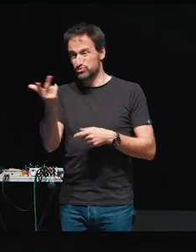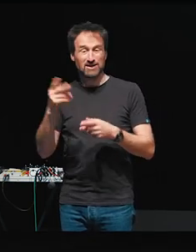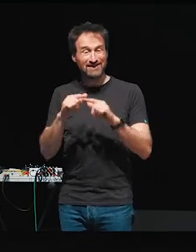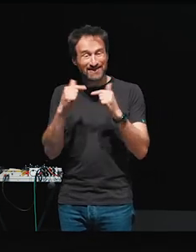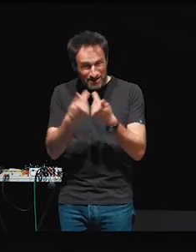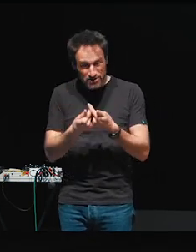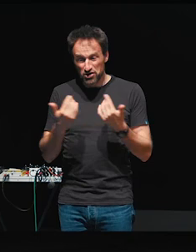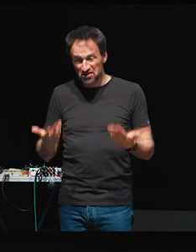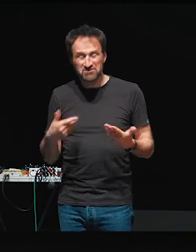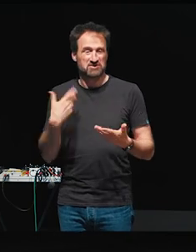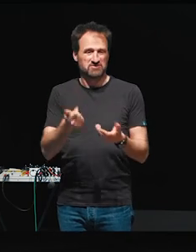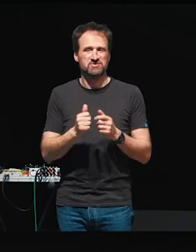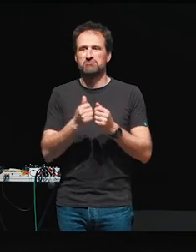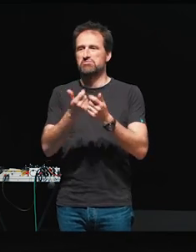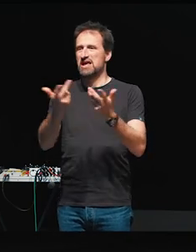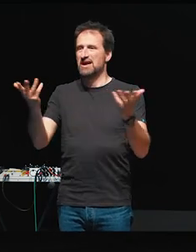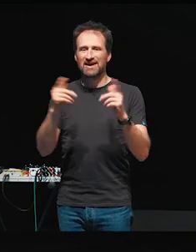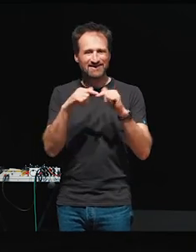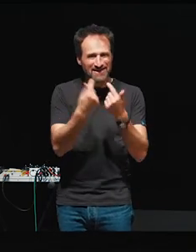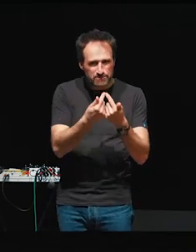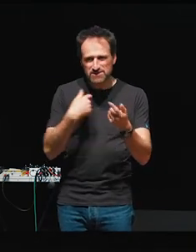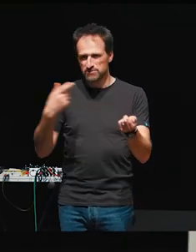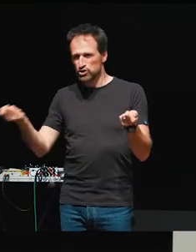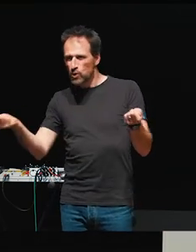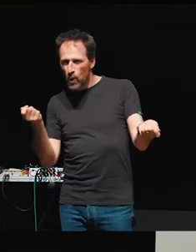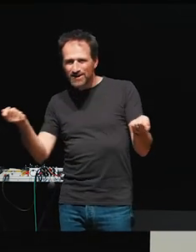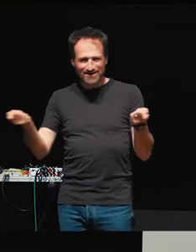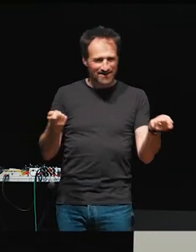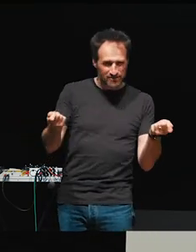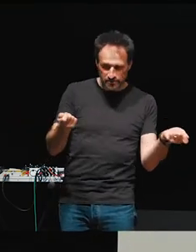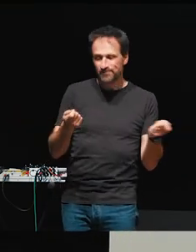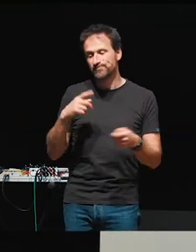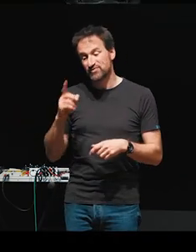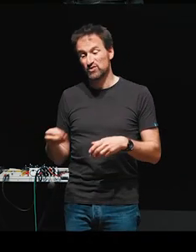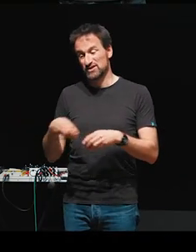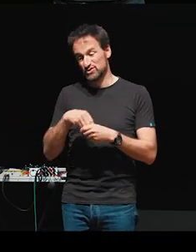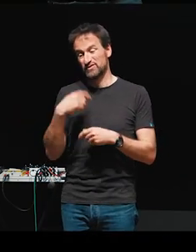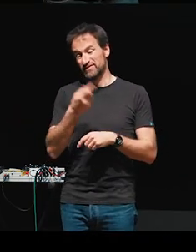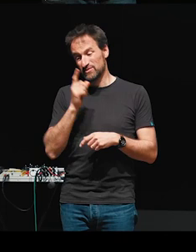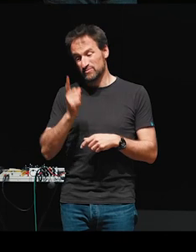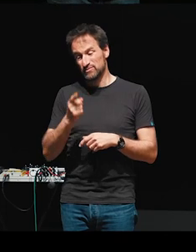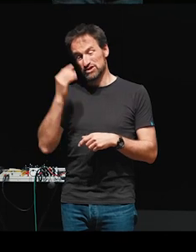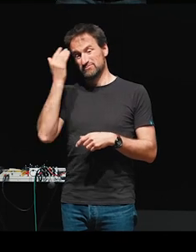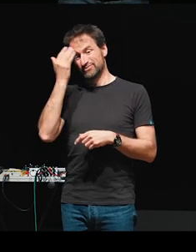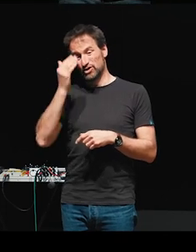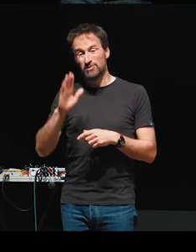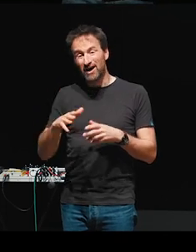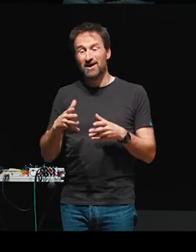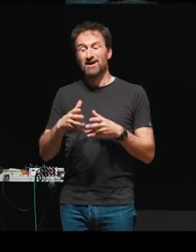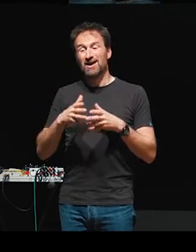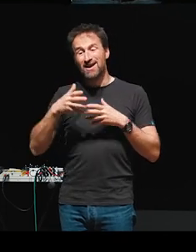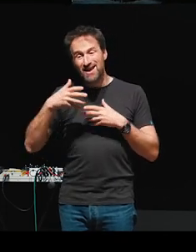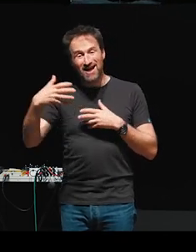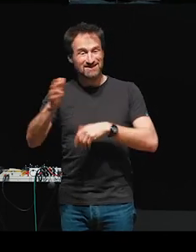a bunch of teams we have to coordinate. And in addition to that, we have to take care about long-time